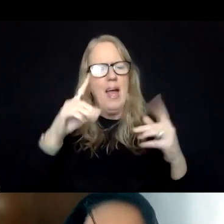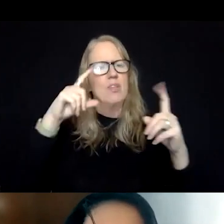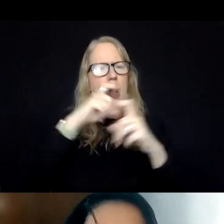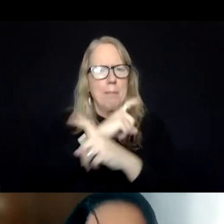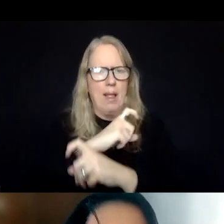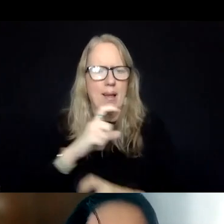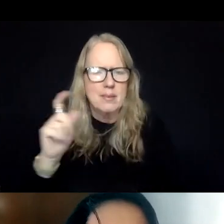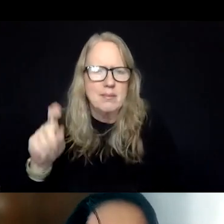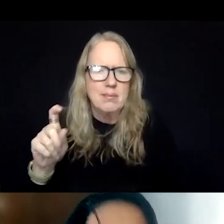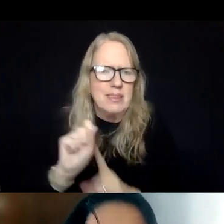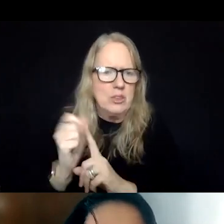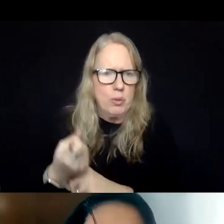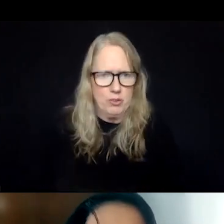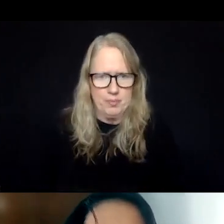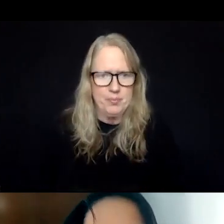slide.